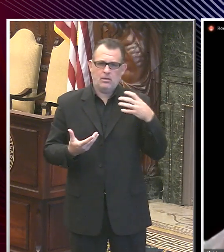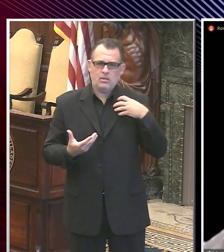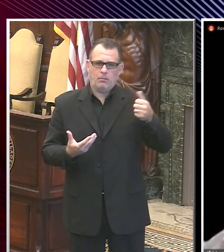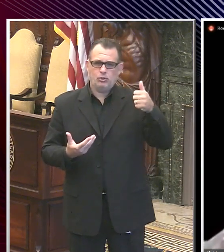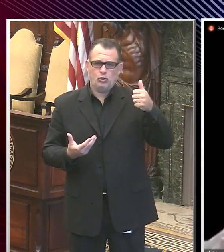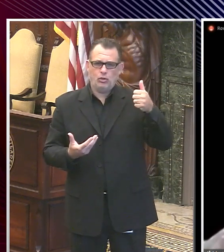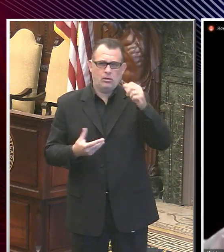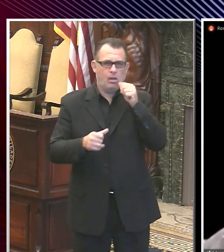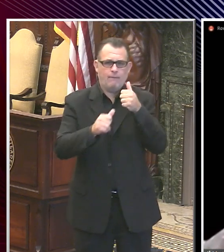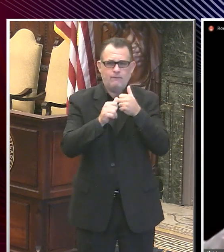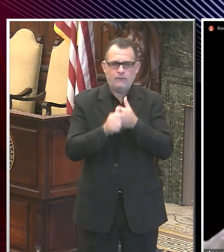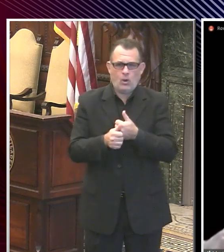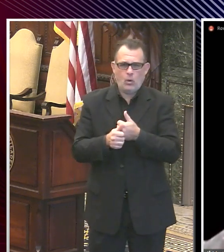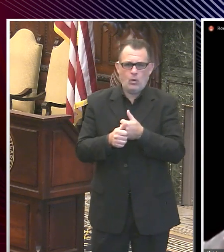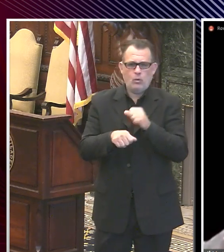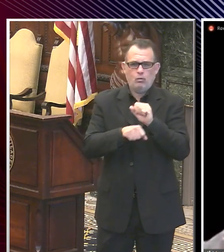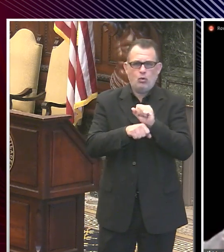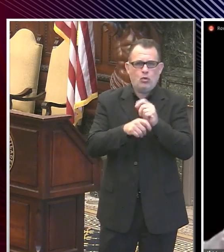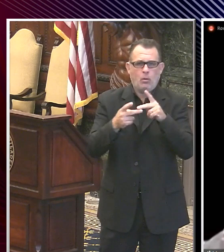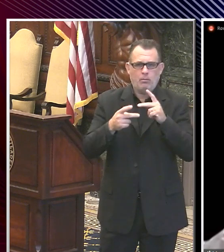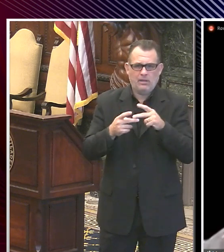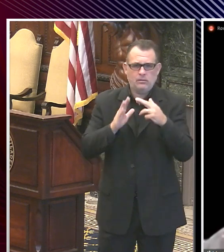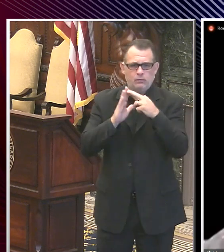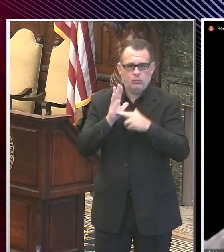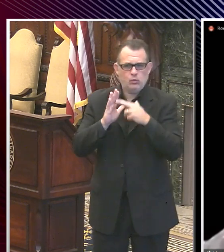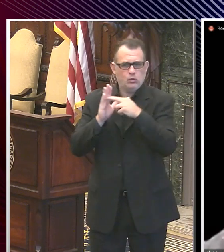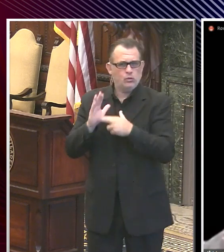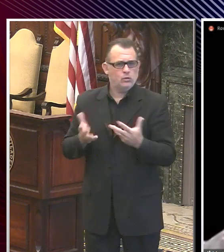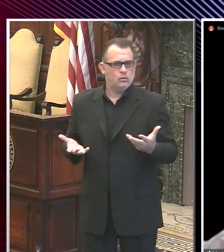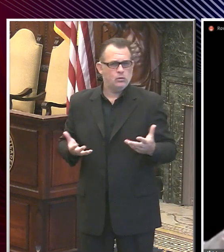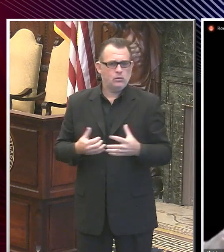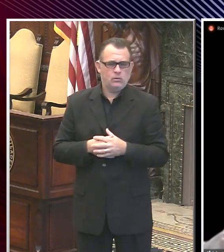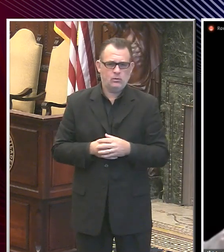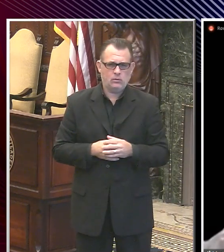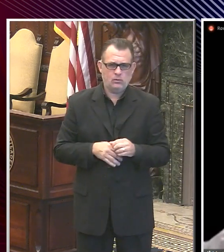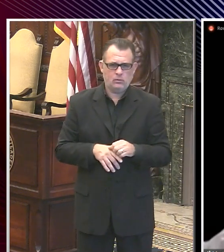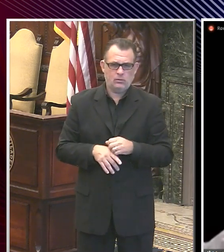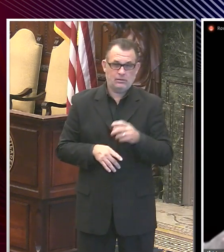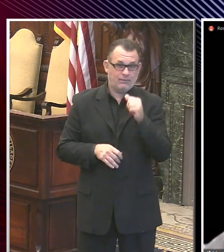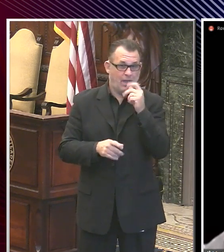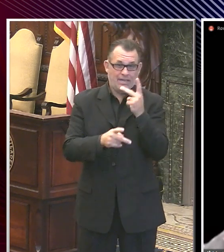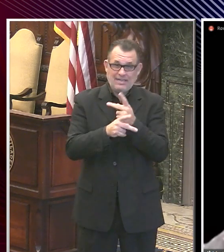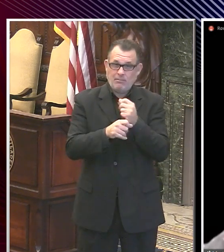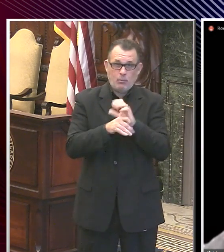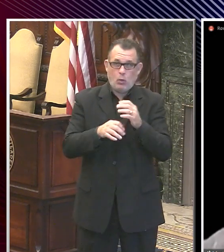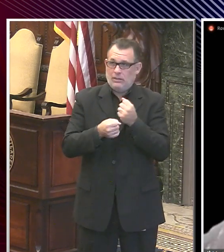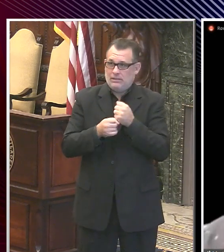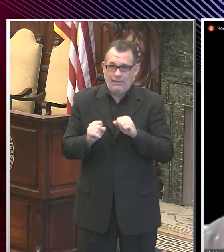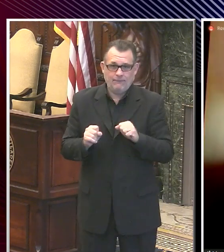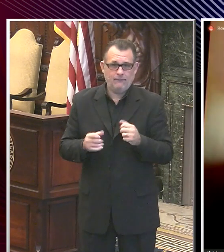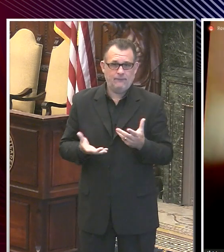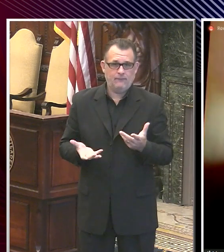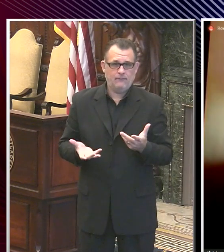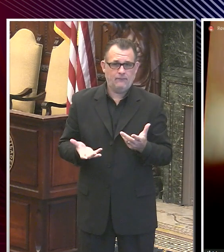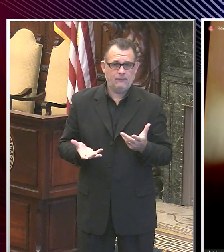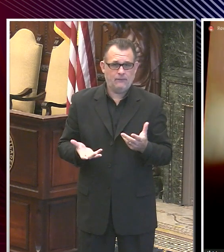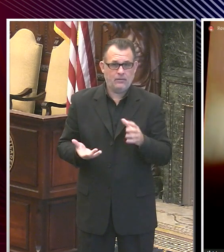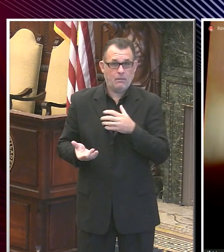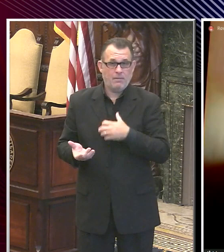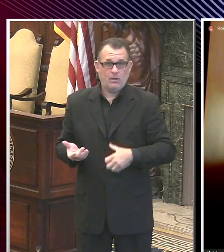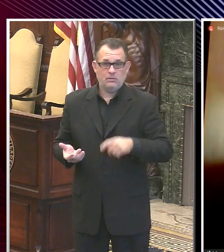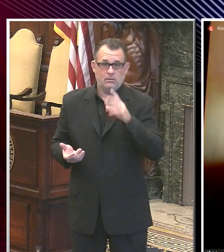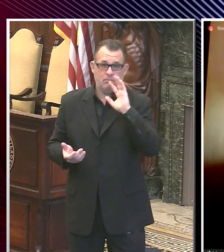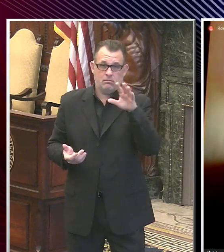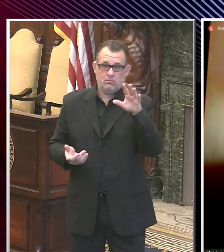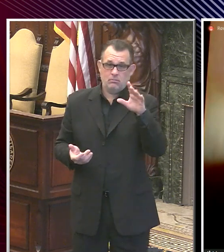workplace environment situation, but they're not adhering to keeping their employees safe during COVID-19. Well, I've always supported workers'